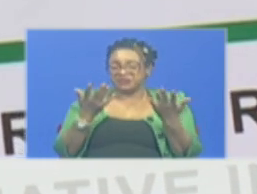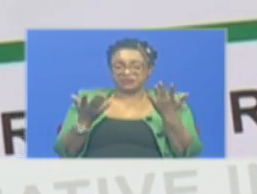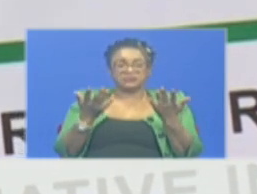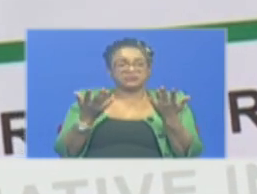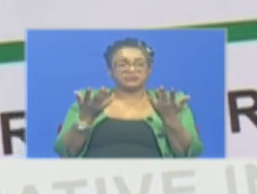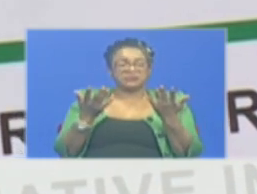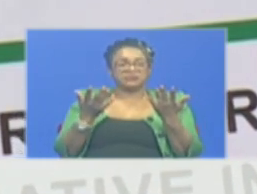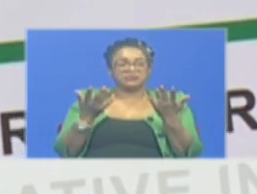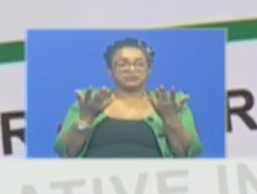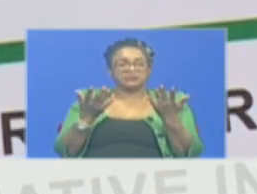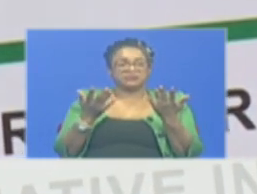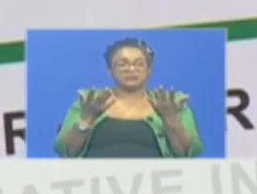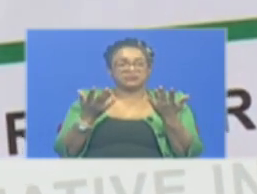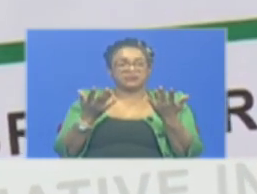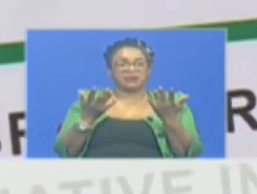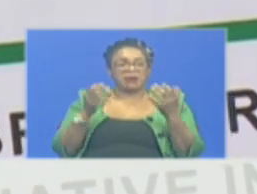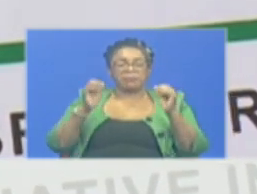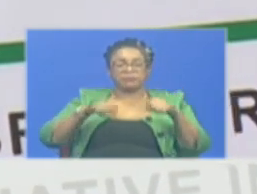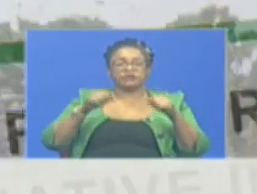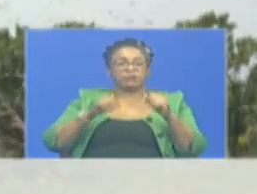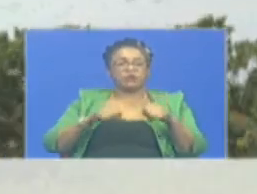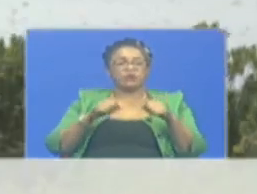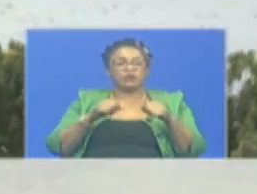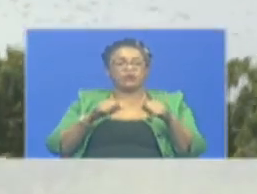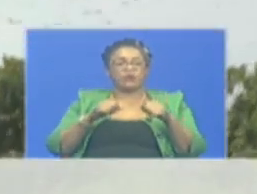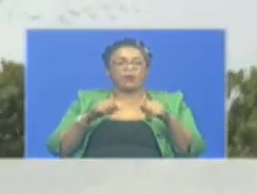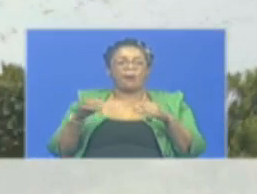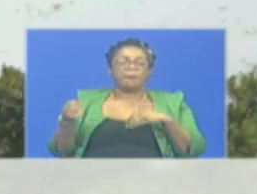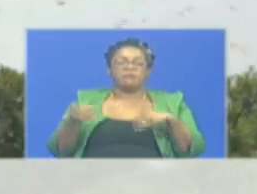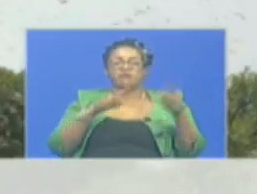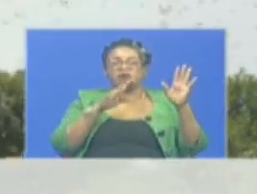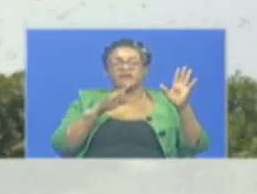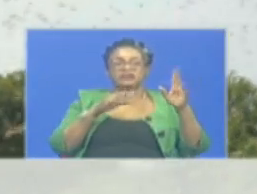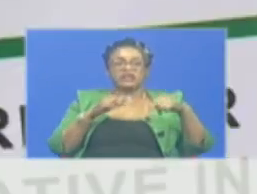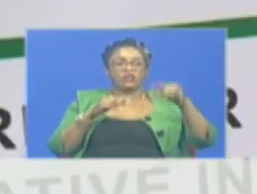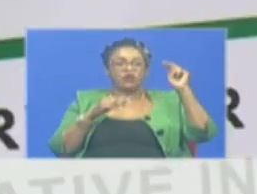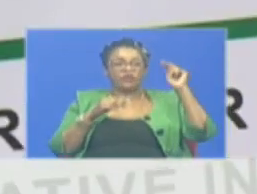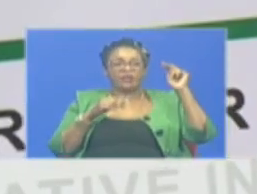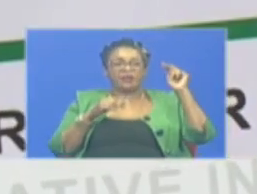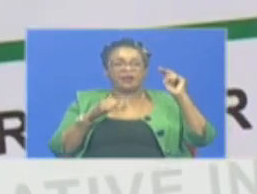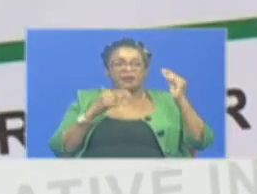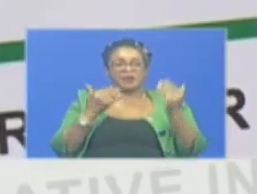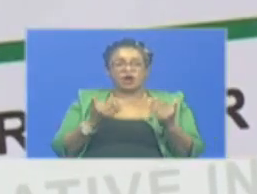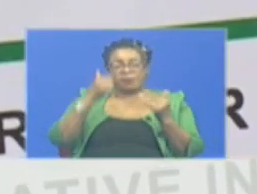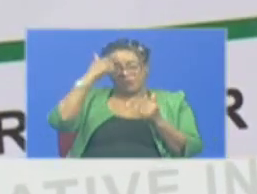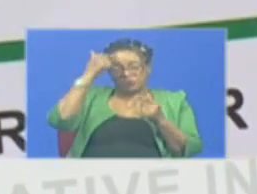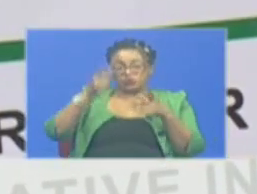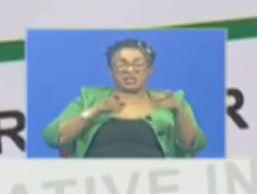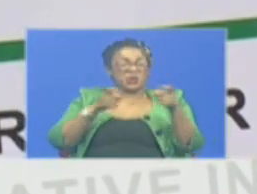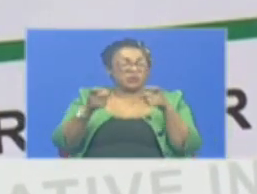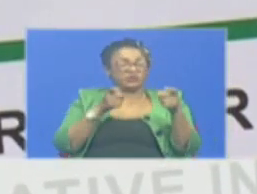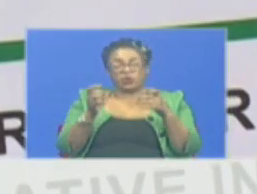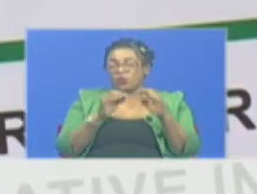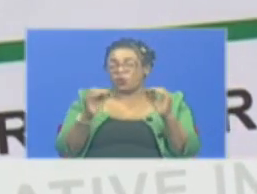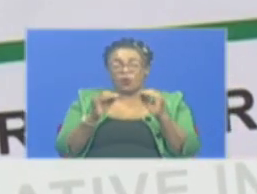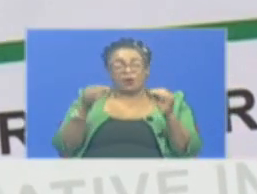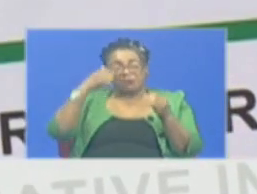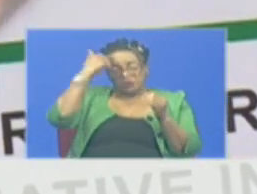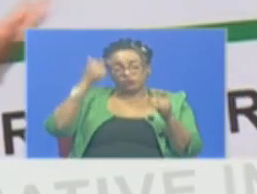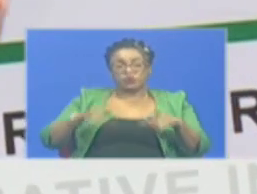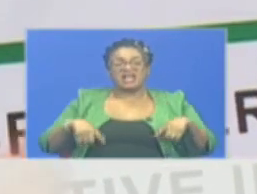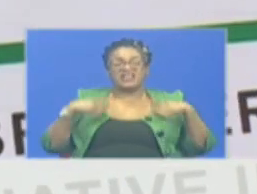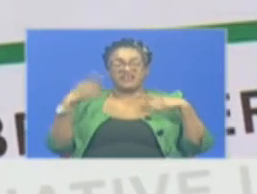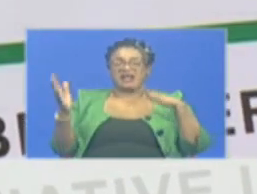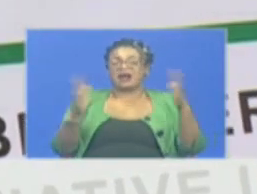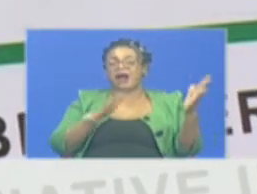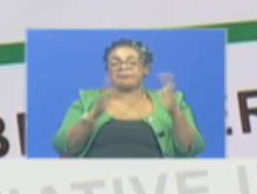locusts that are mature, they may be swept towards the north. Now, because we are not in control, it's also we live in the climate